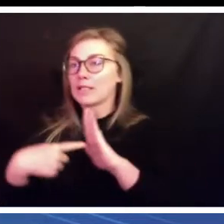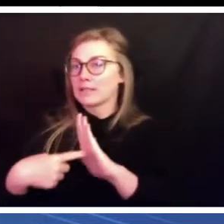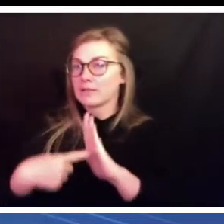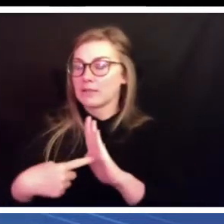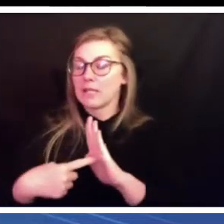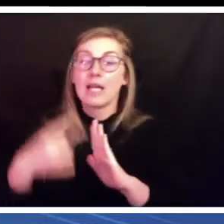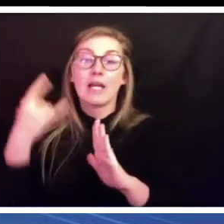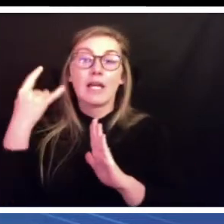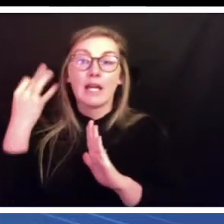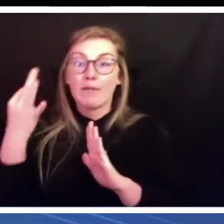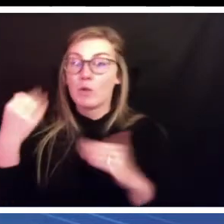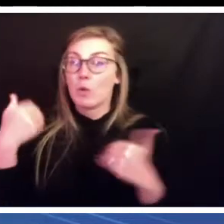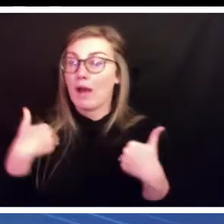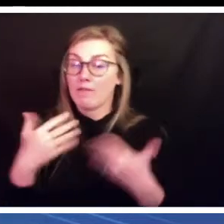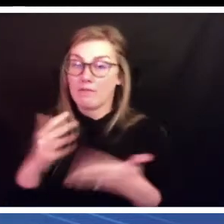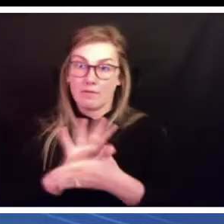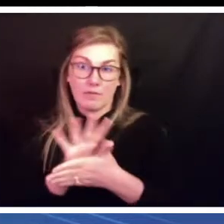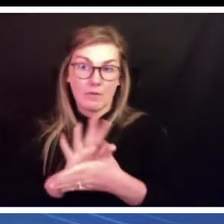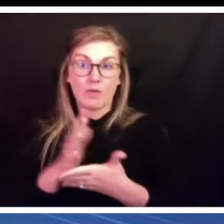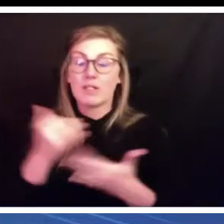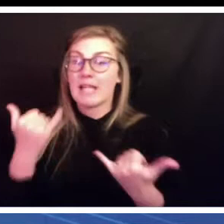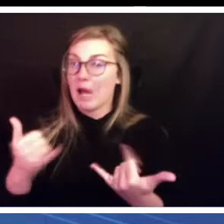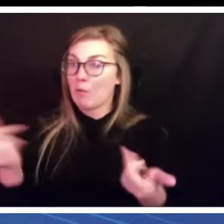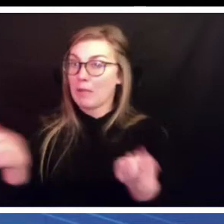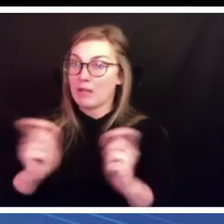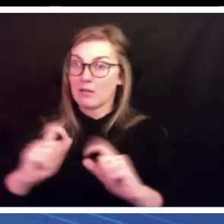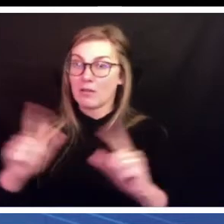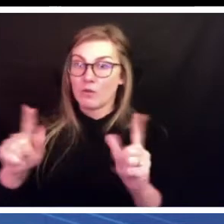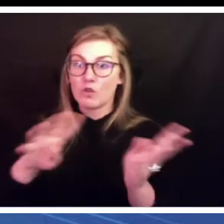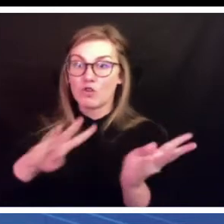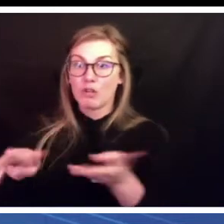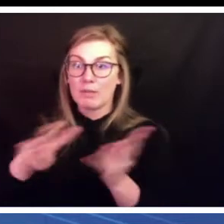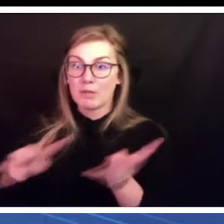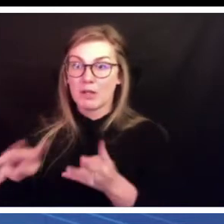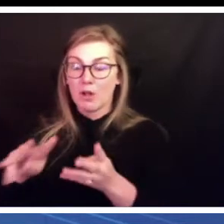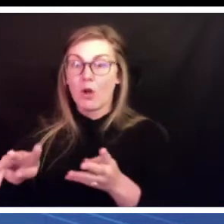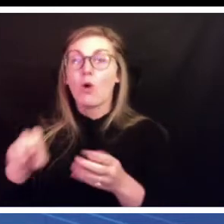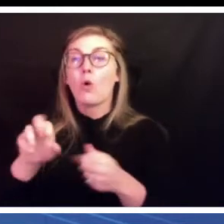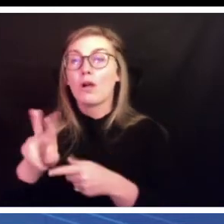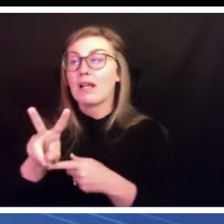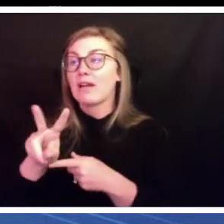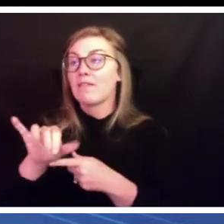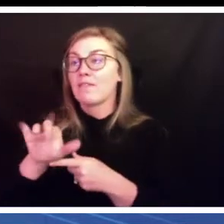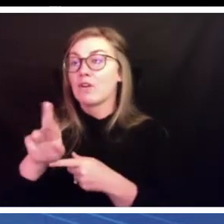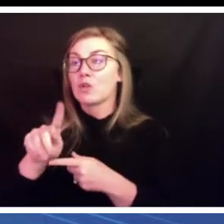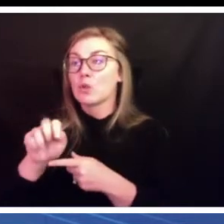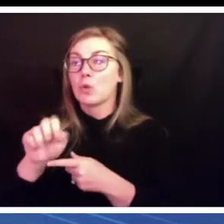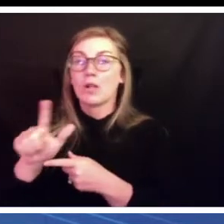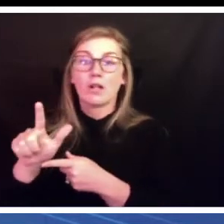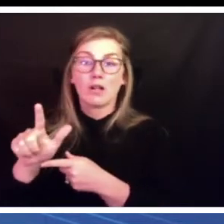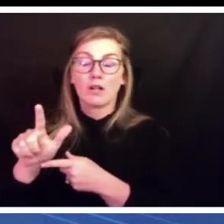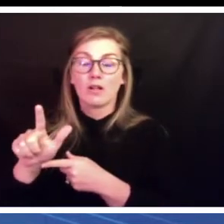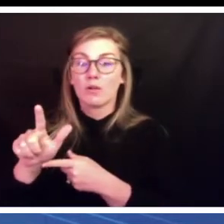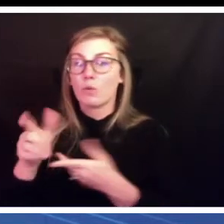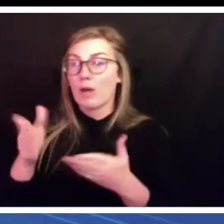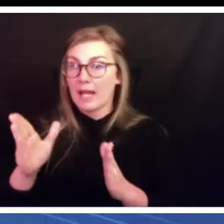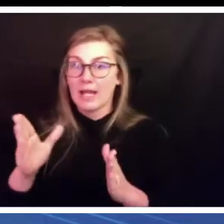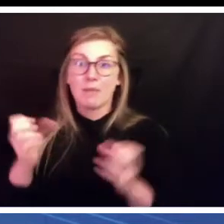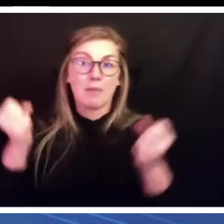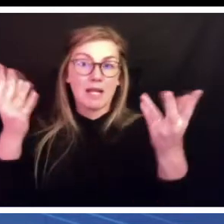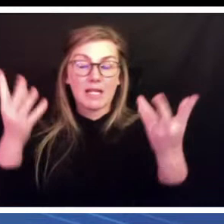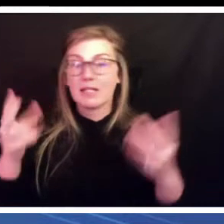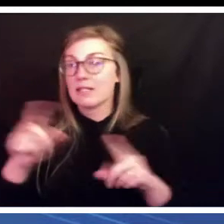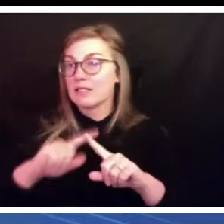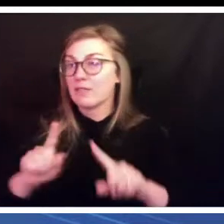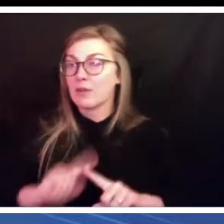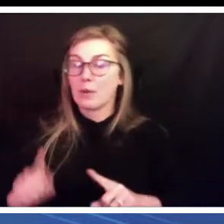virtual distribution to a number of cinemas that we all know very well. Okay. And all of a sudden you might think, Oh,